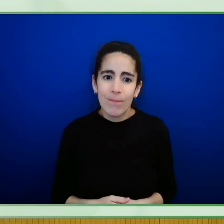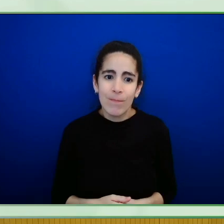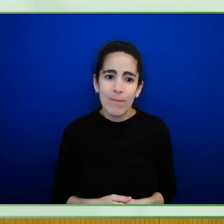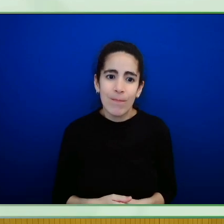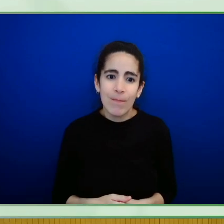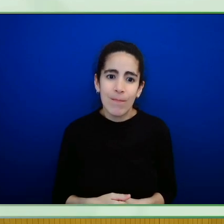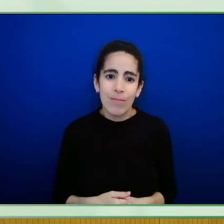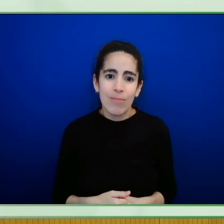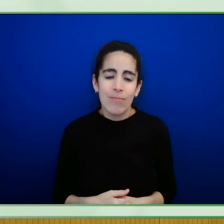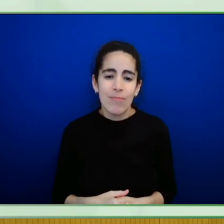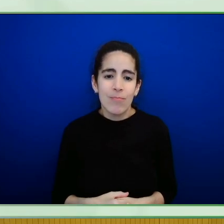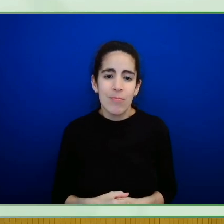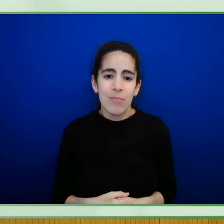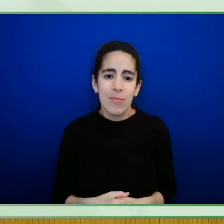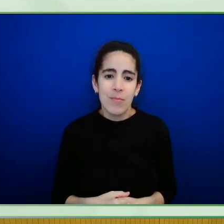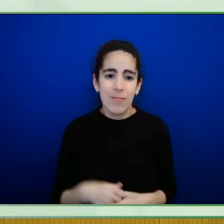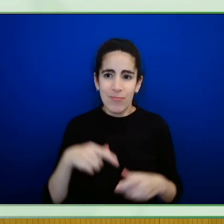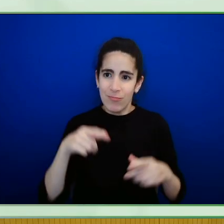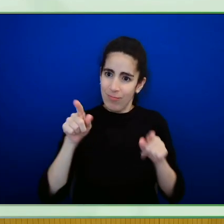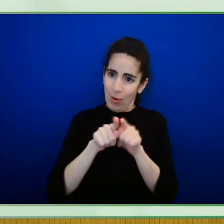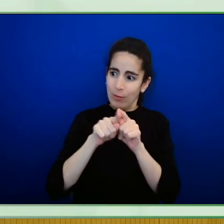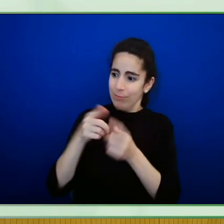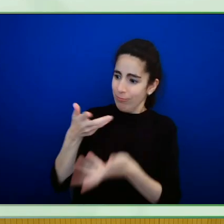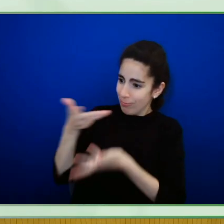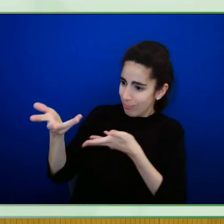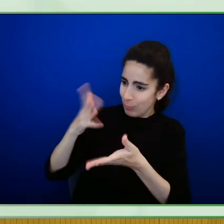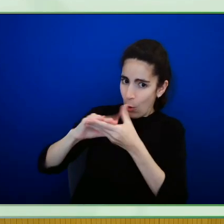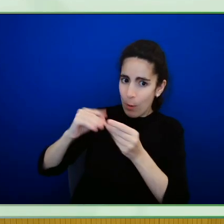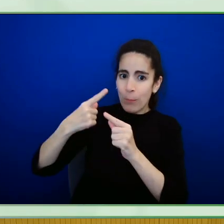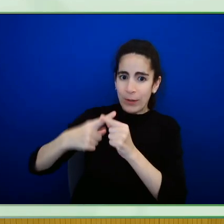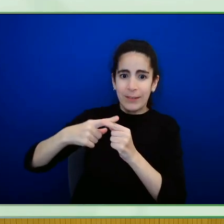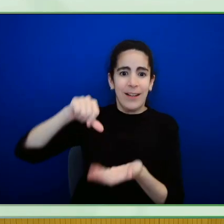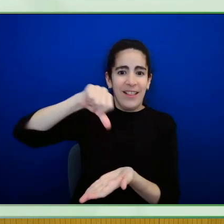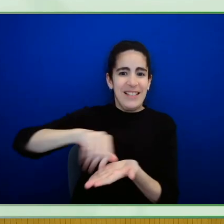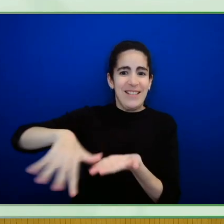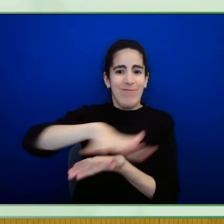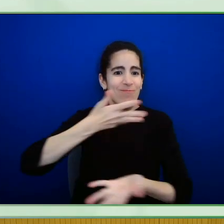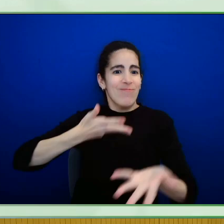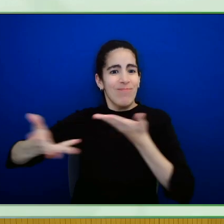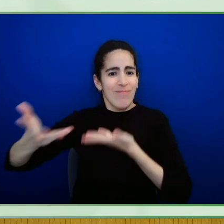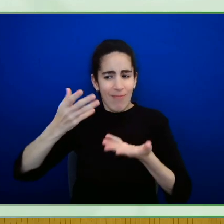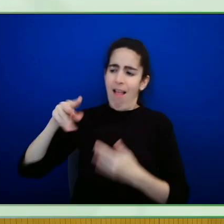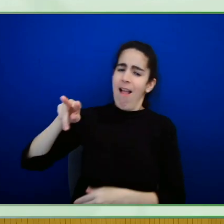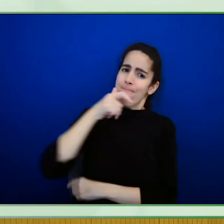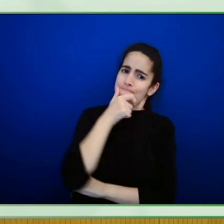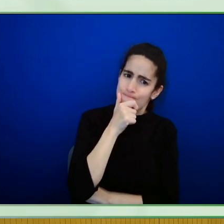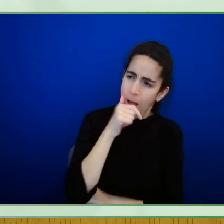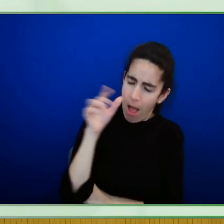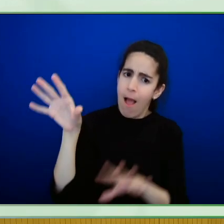city, but they're going to understand how important is a ramp, even to get a